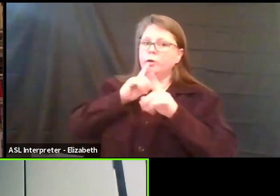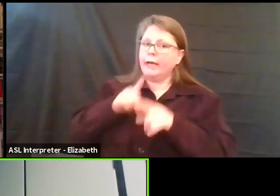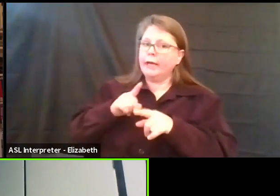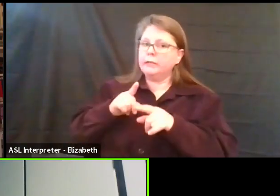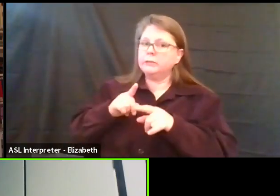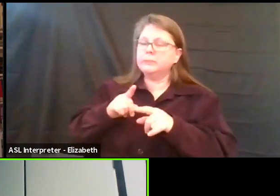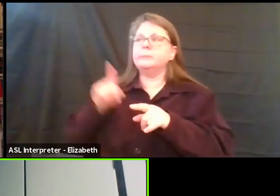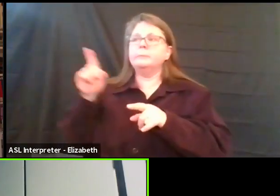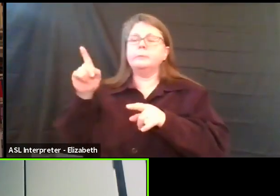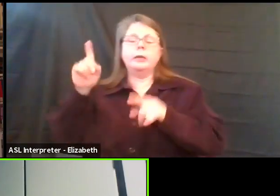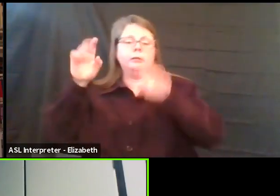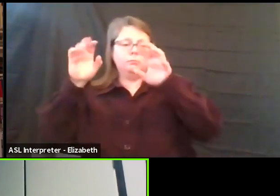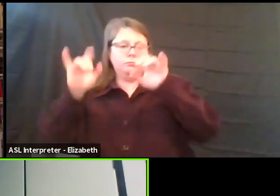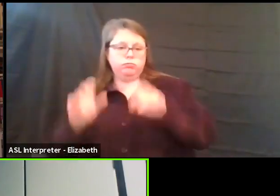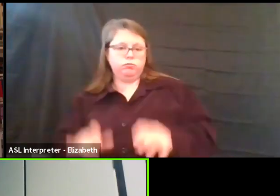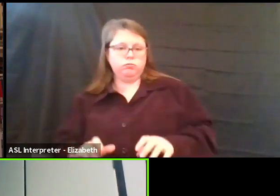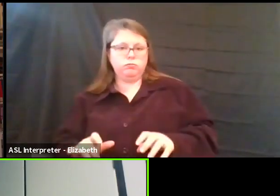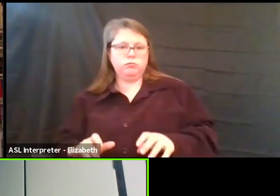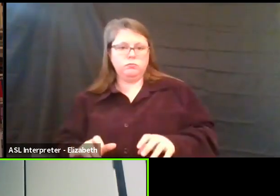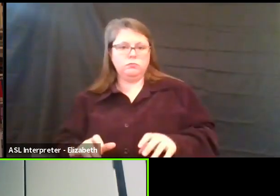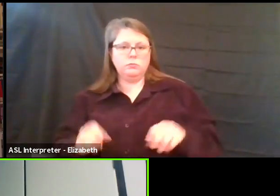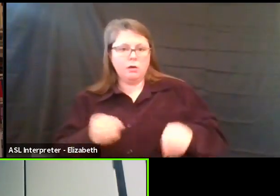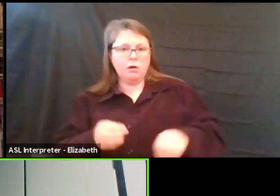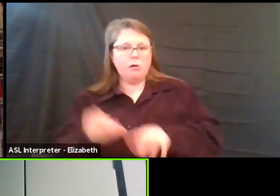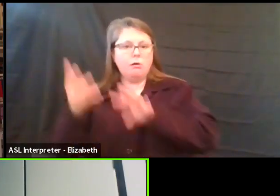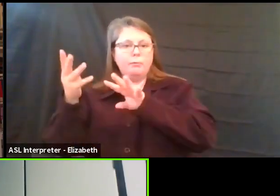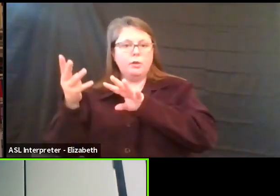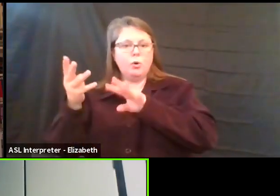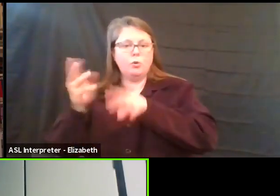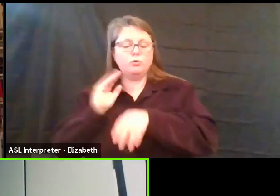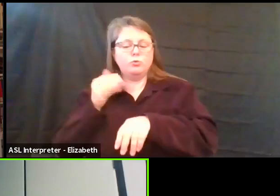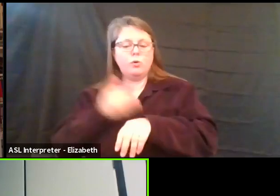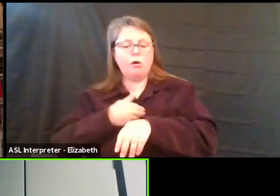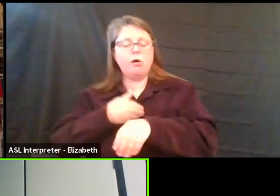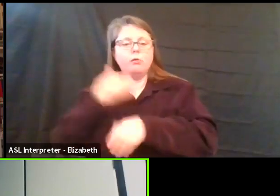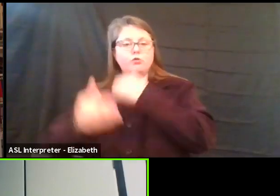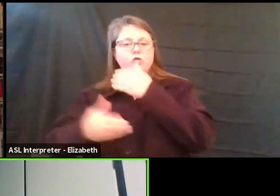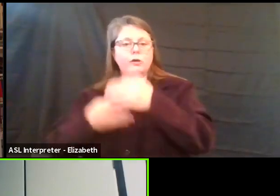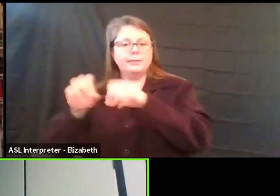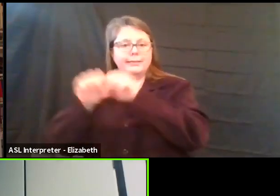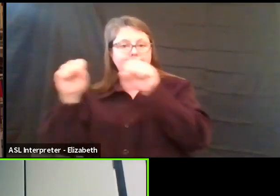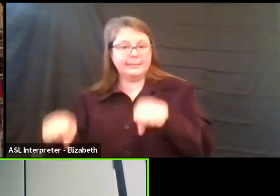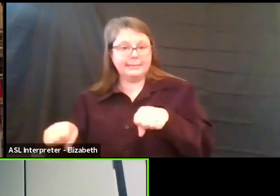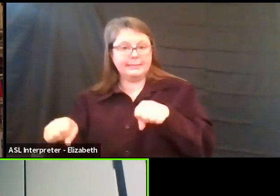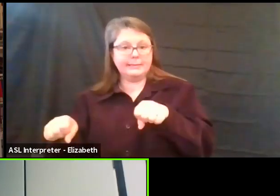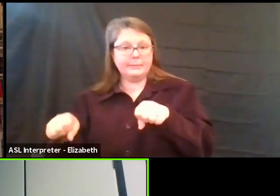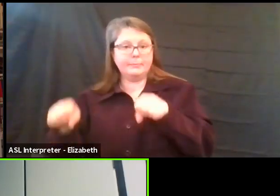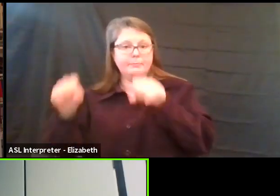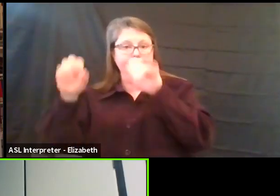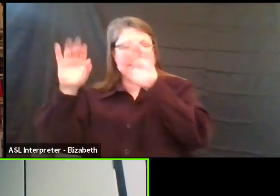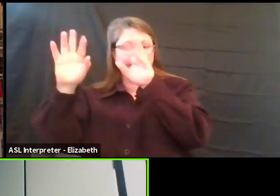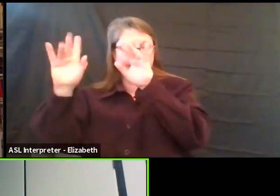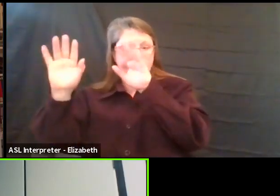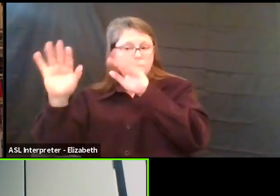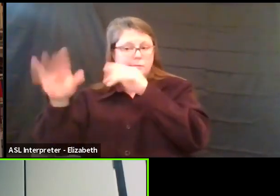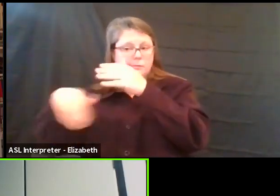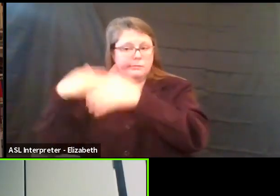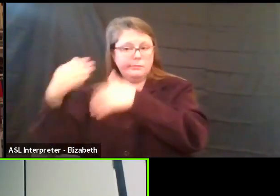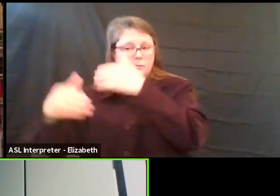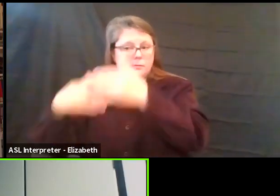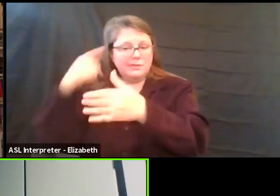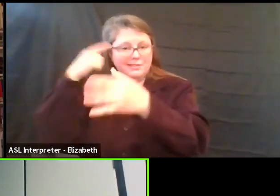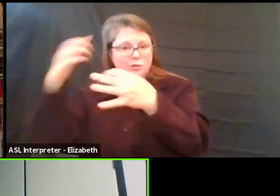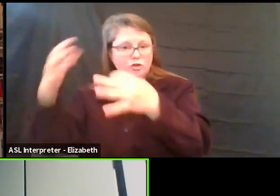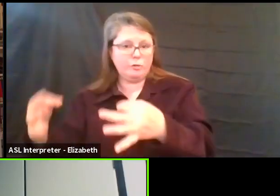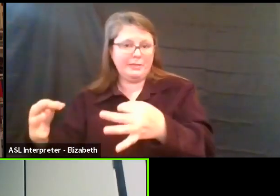And then from that, a determination is made. And then once that determination is made,